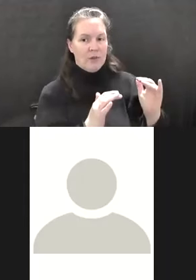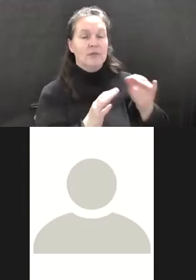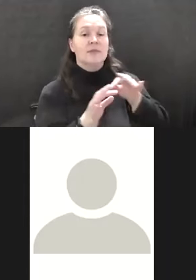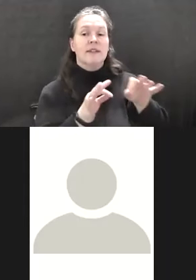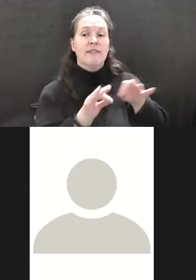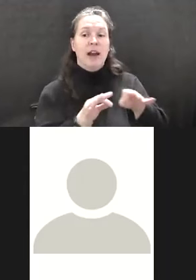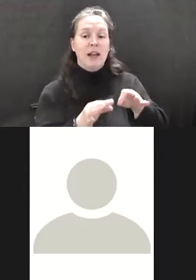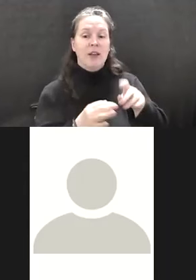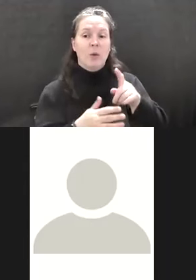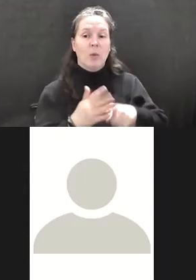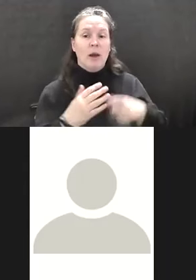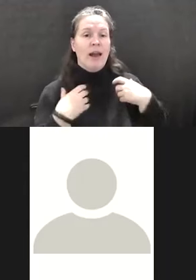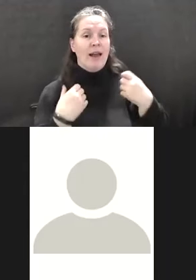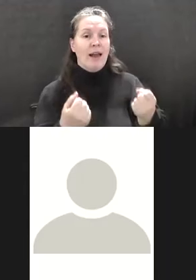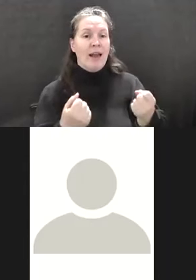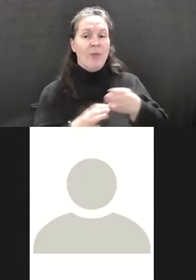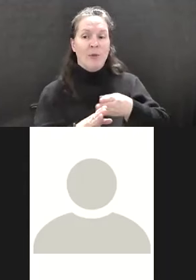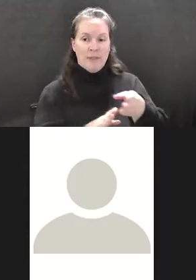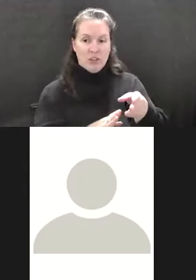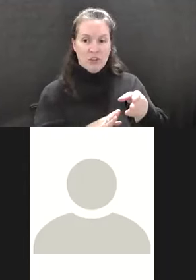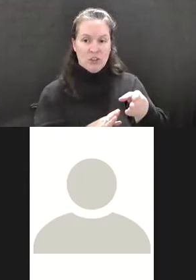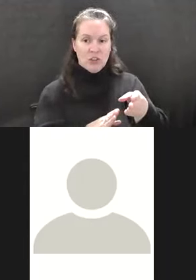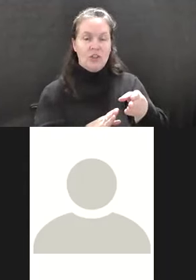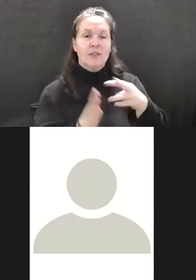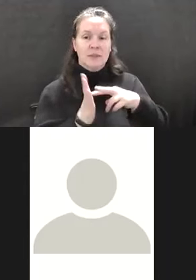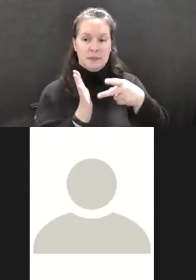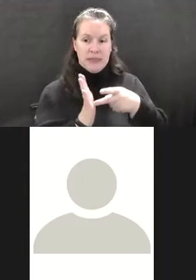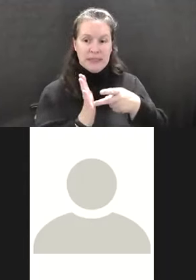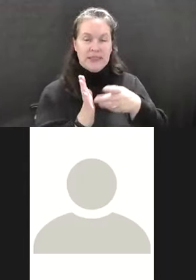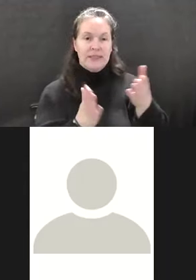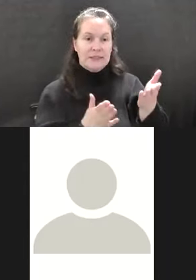what a health professional is.